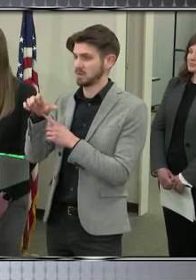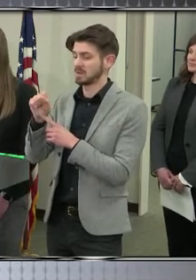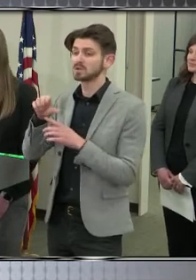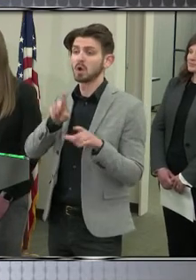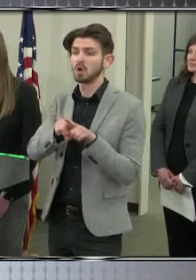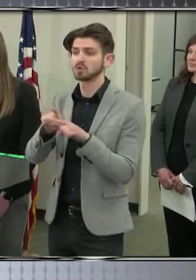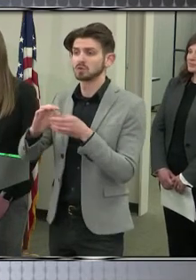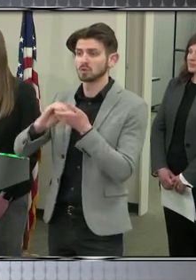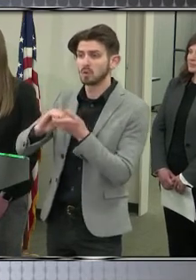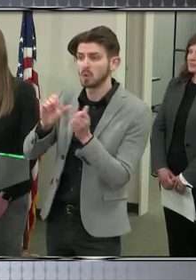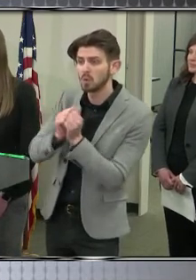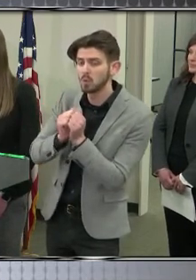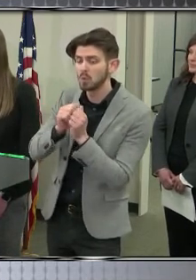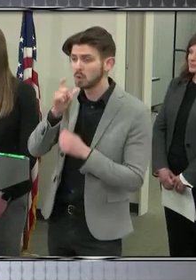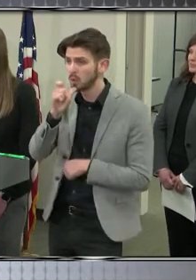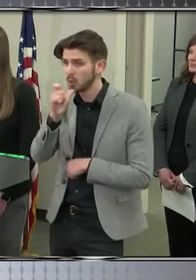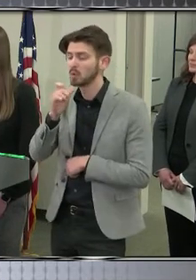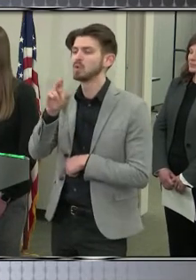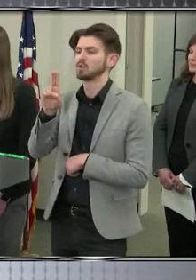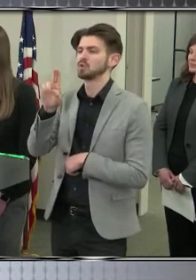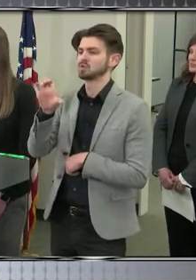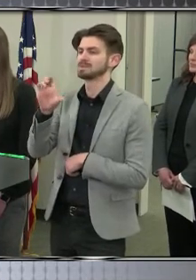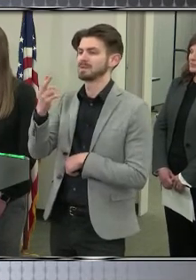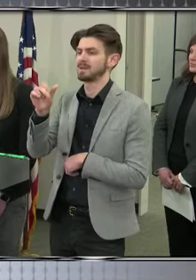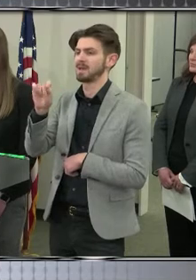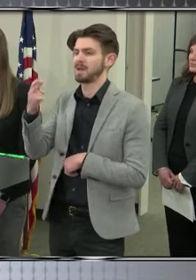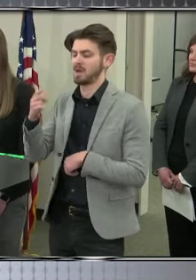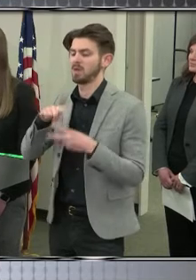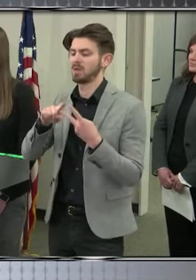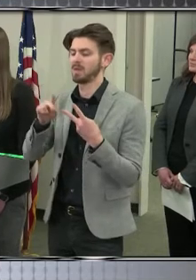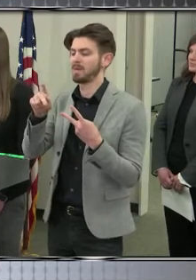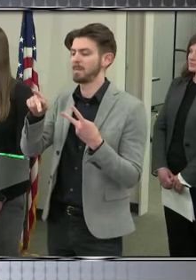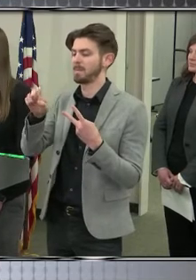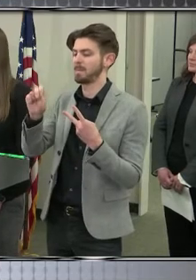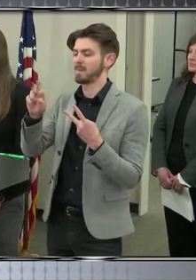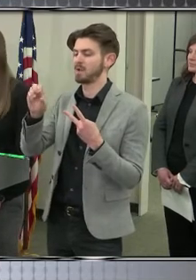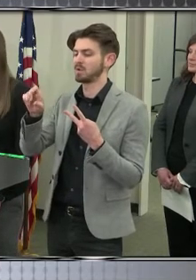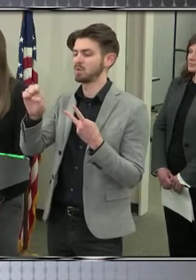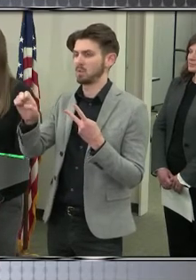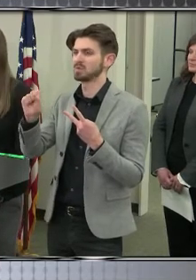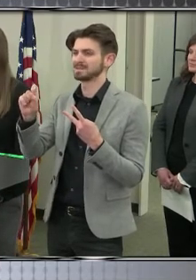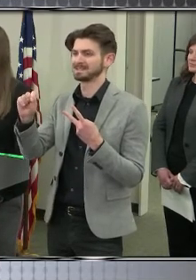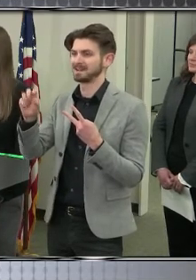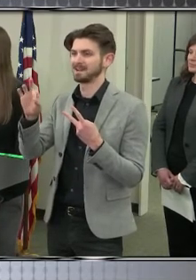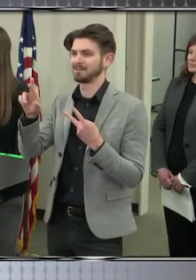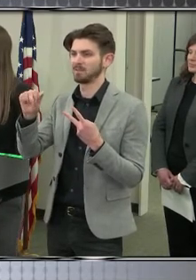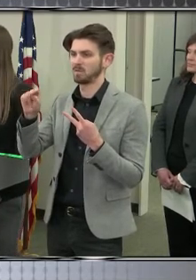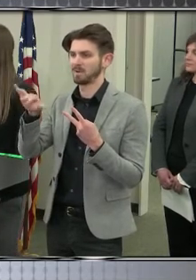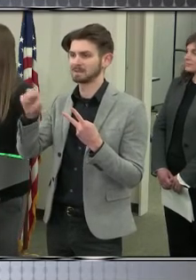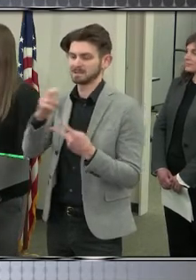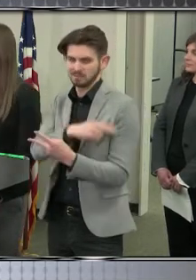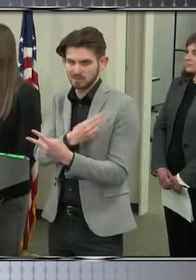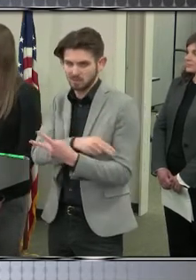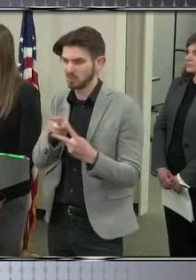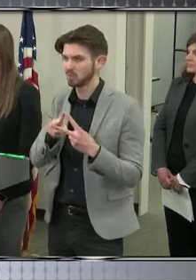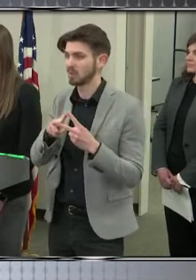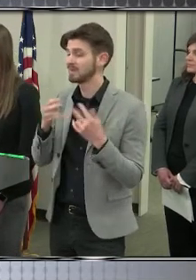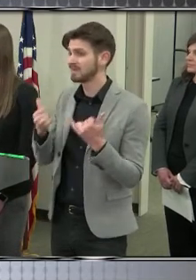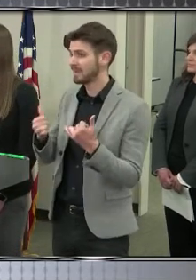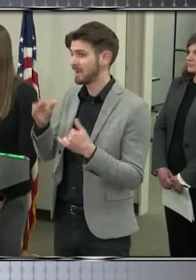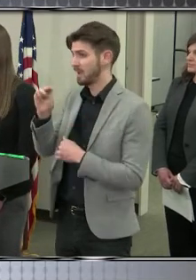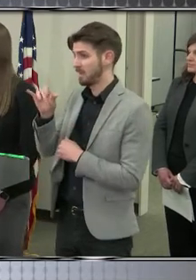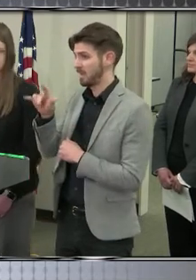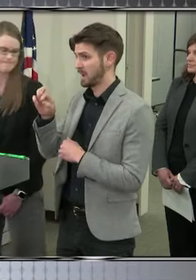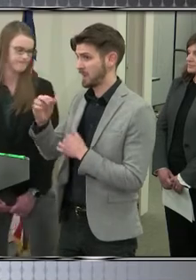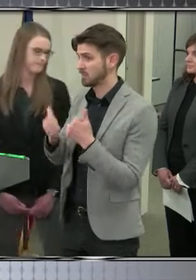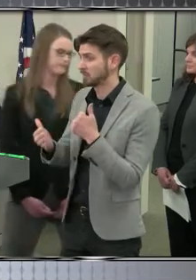including UC Health, Children's Hospital, and Penrose St. Francis. With that being said, I'd like to invite Colorado Springs Mayor John Southers for